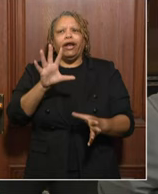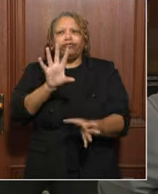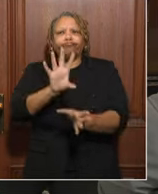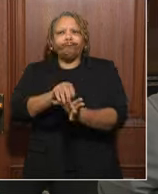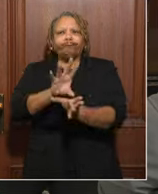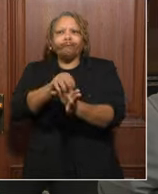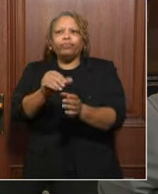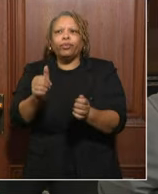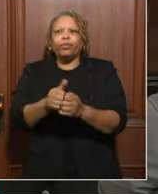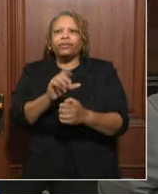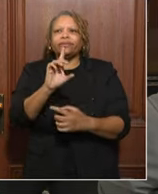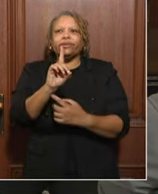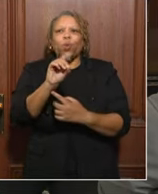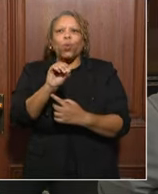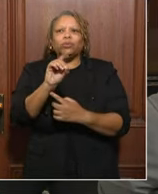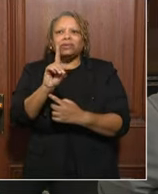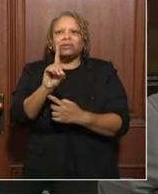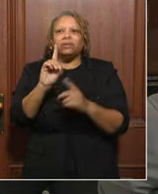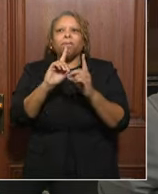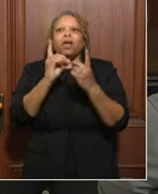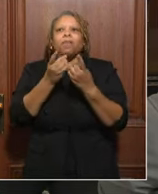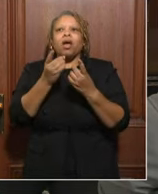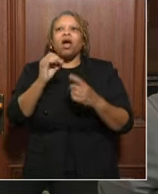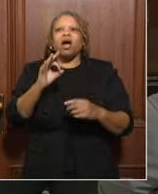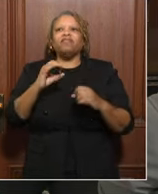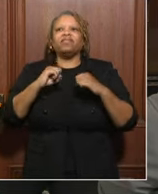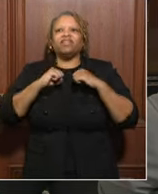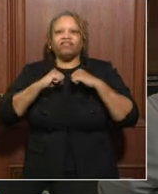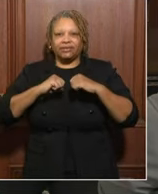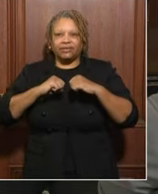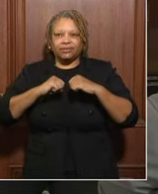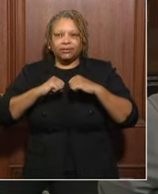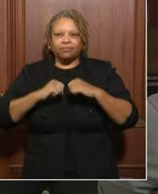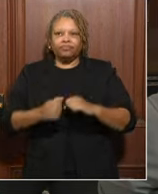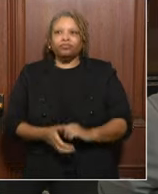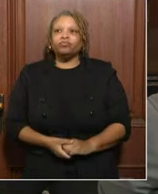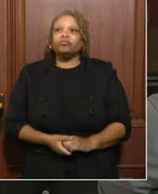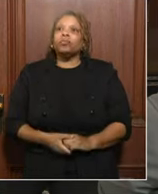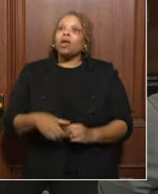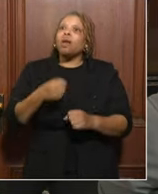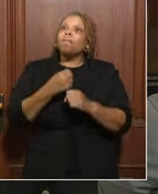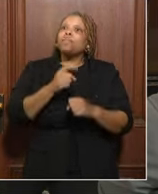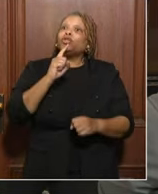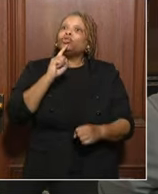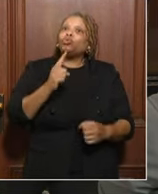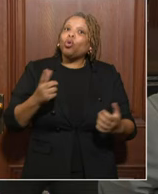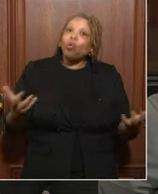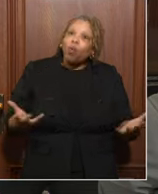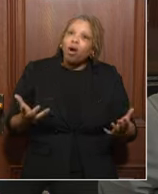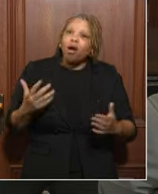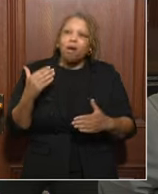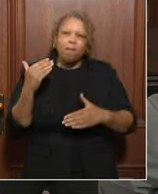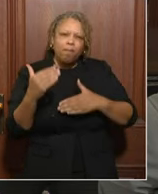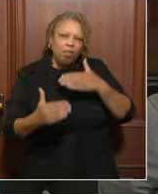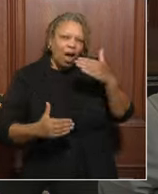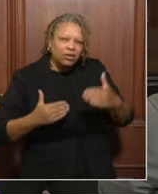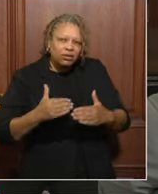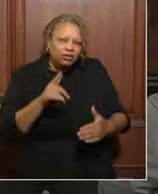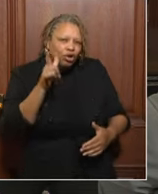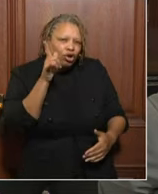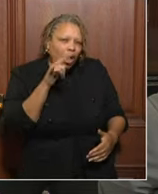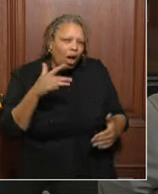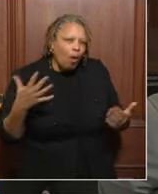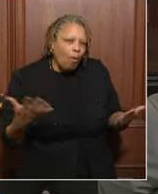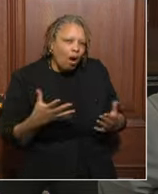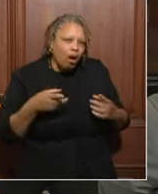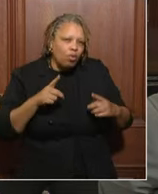DOD with how that planning happens. And when we have a specific request, we will advance